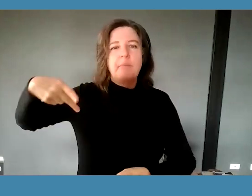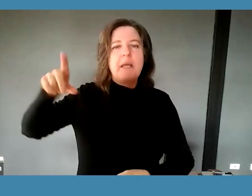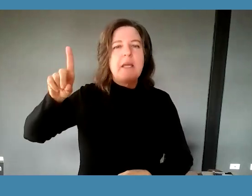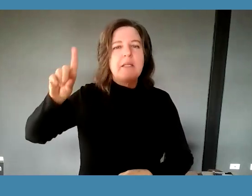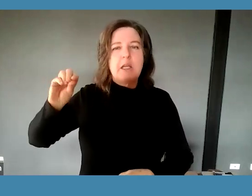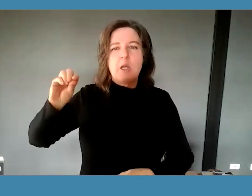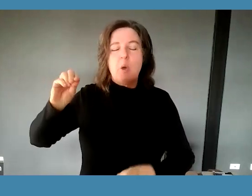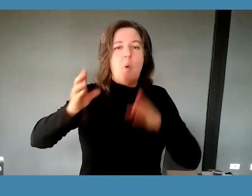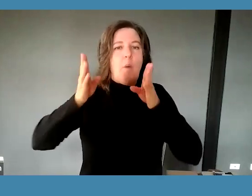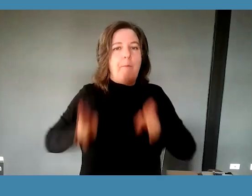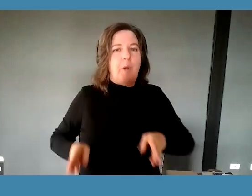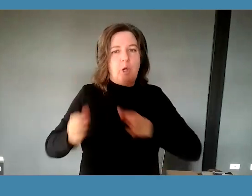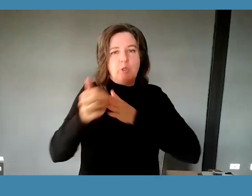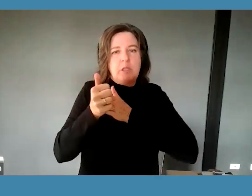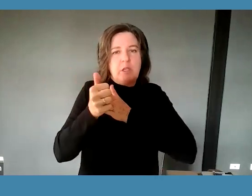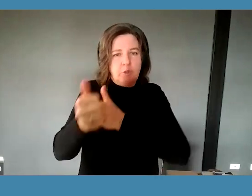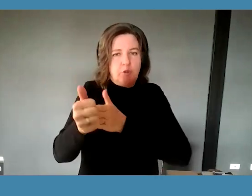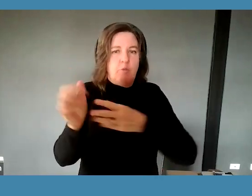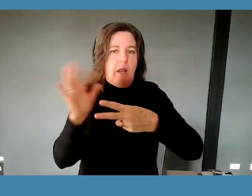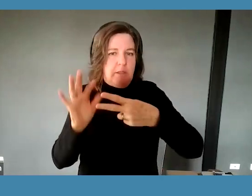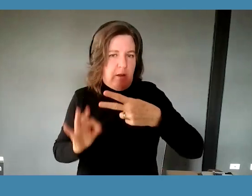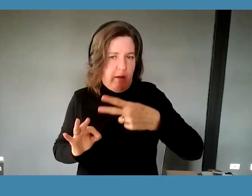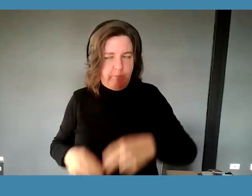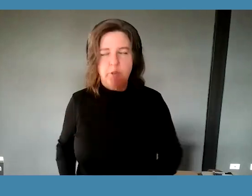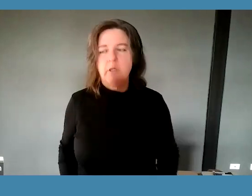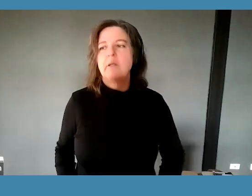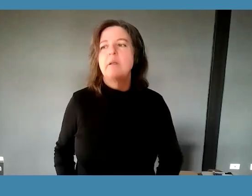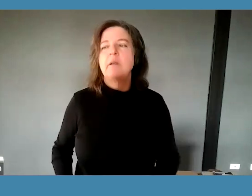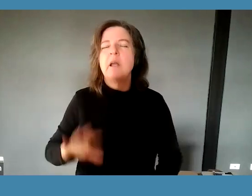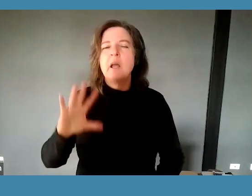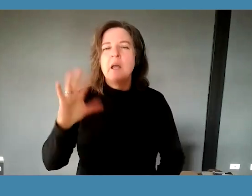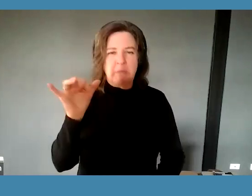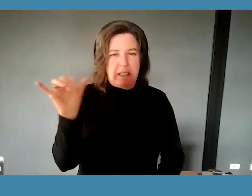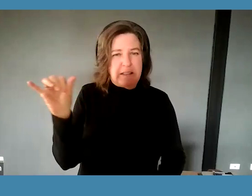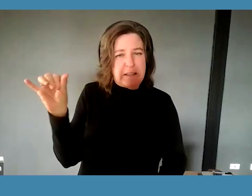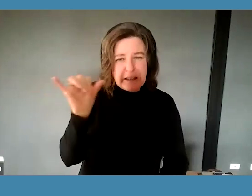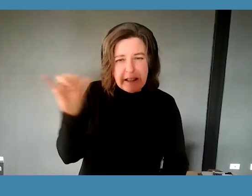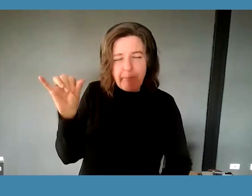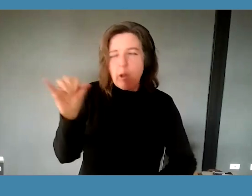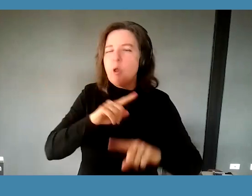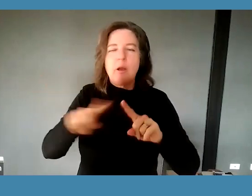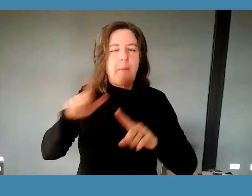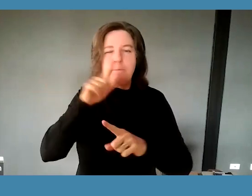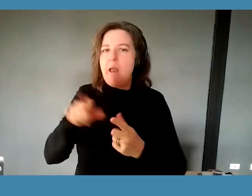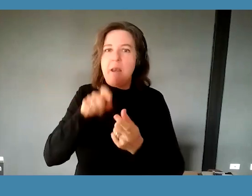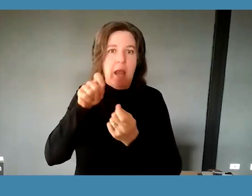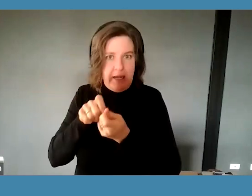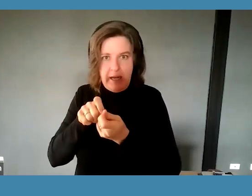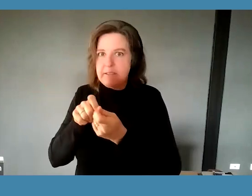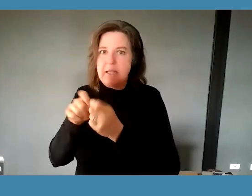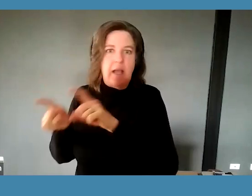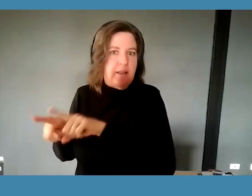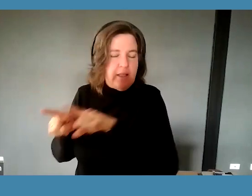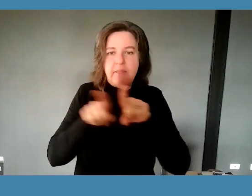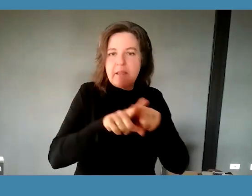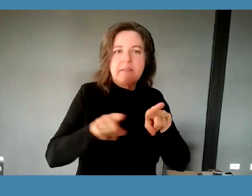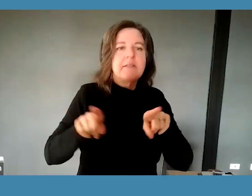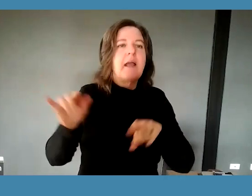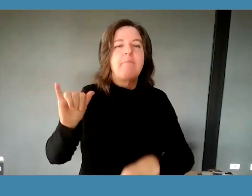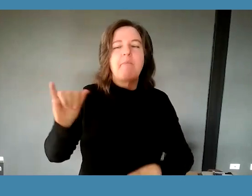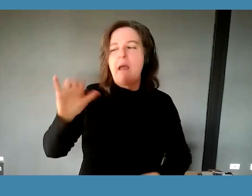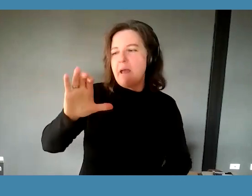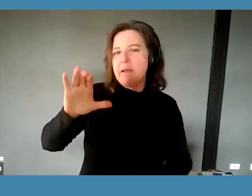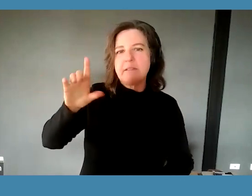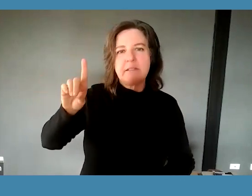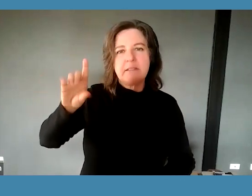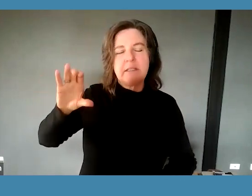person directed option. So it's similar, but not exactly the same as the CDC Plus option under